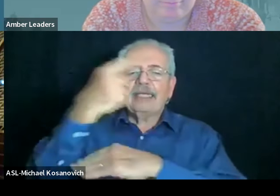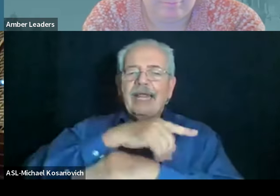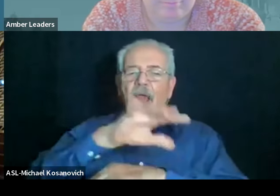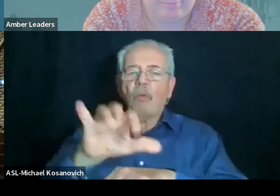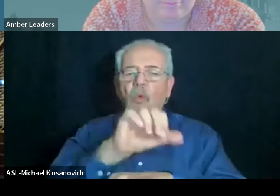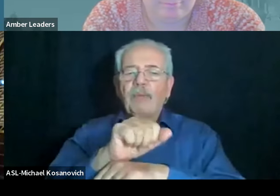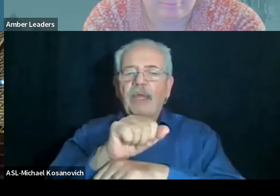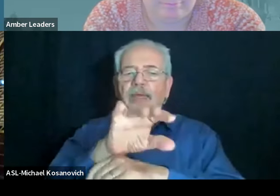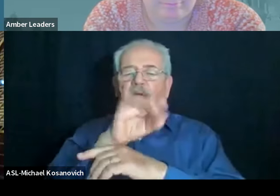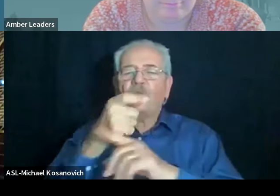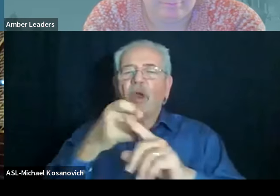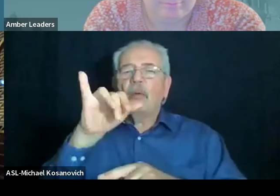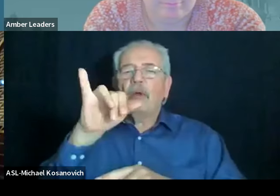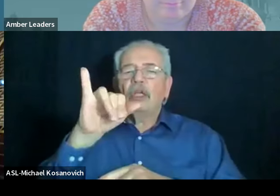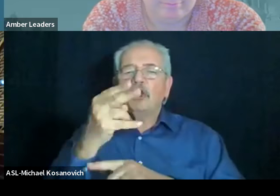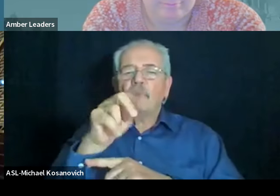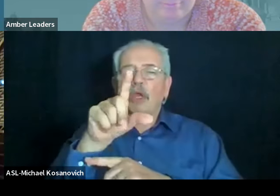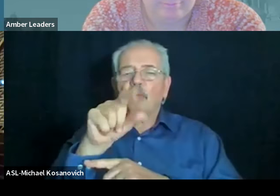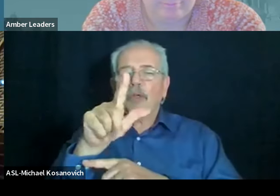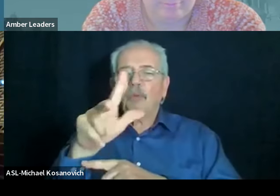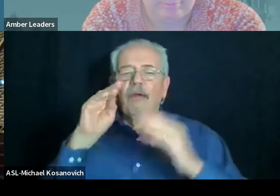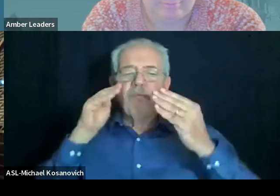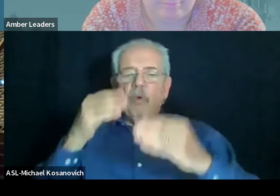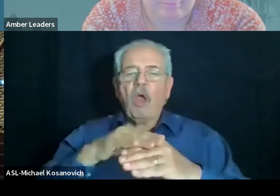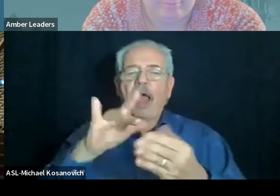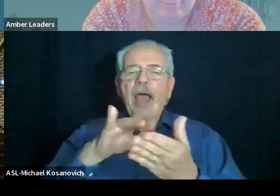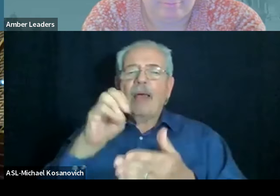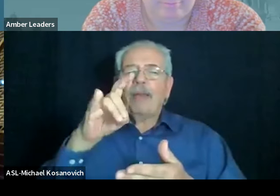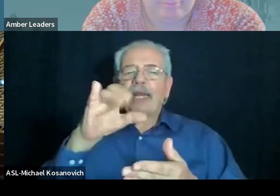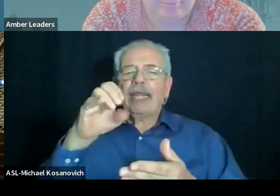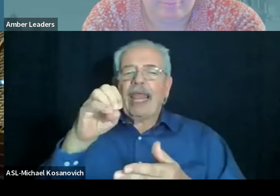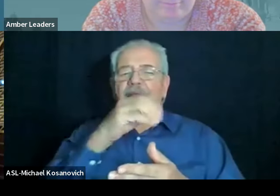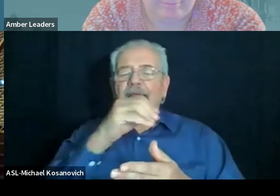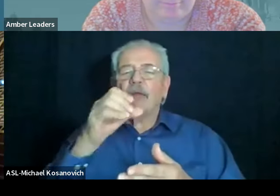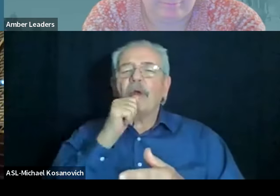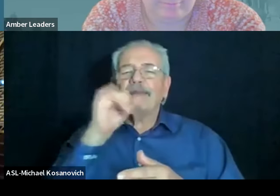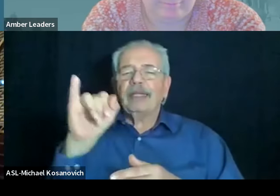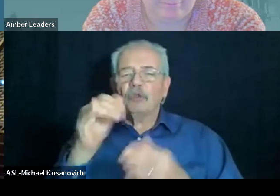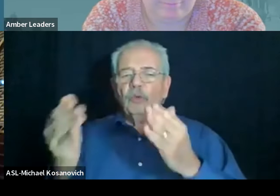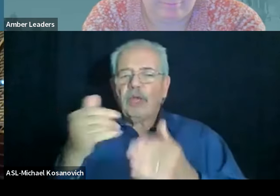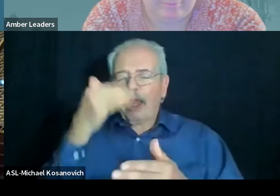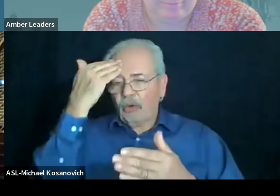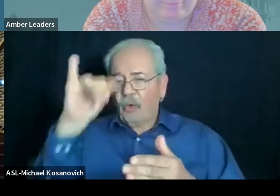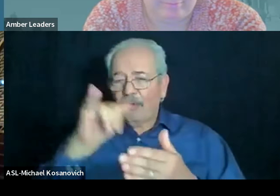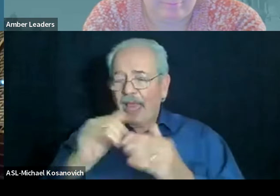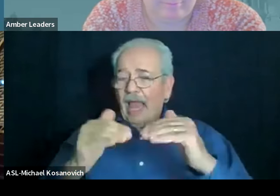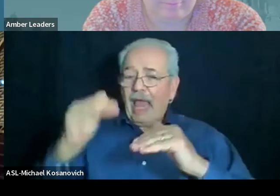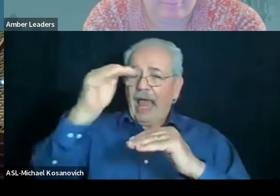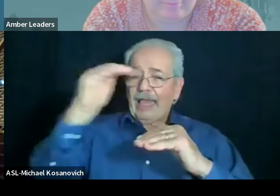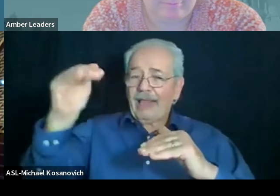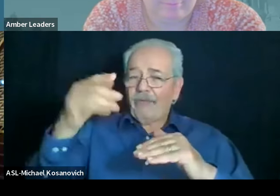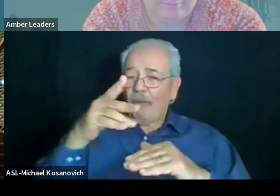January 2023, which is both on the Medicaid and private insurance side. And so I don't know if that would make the high level plan,